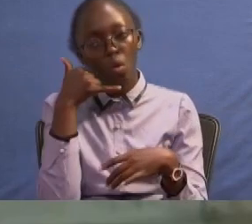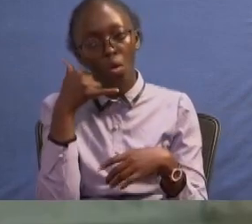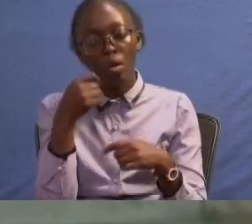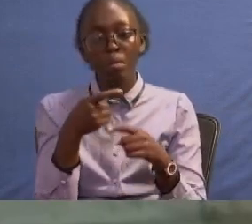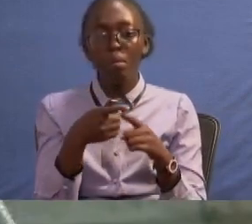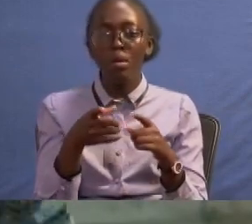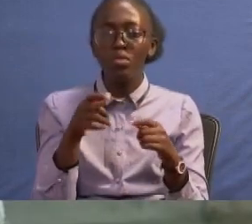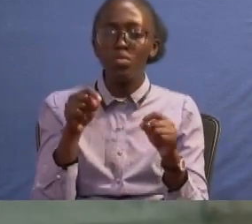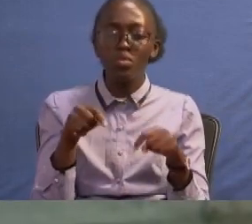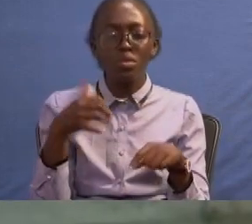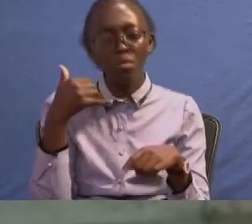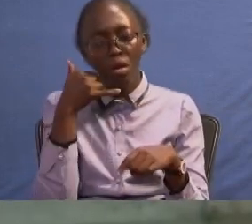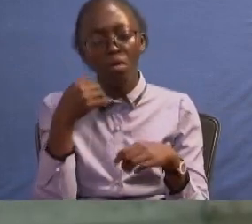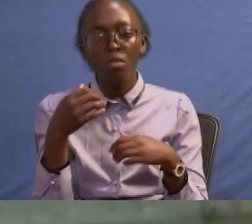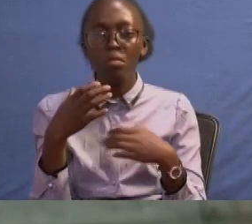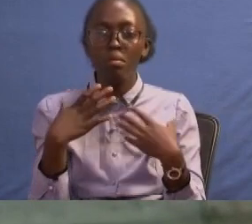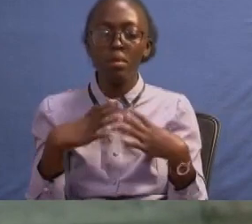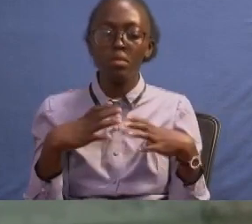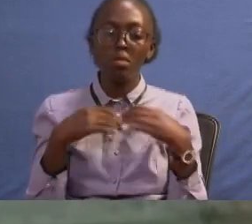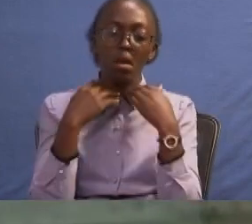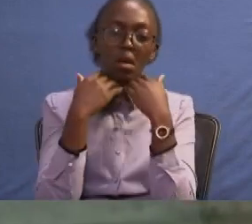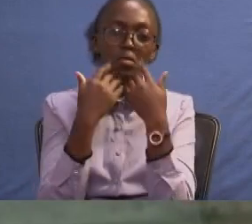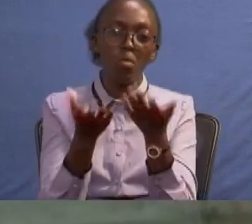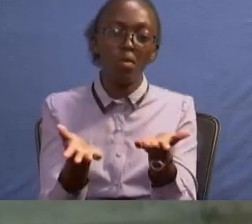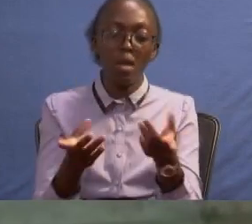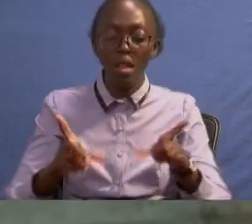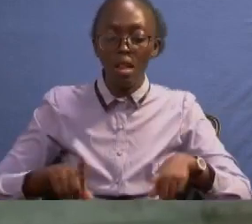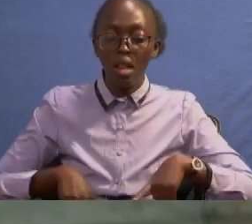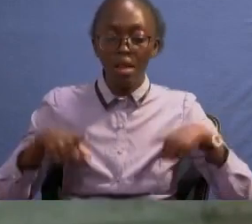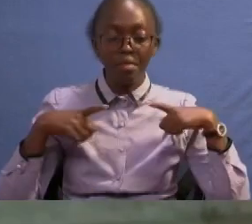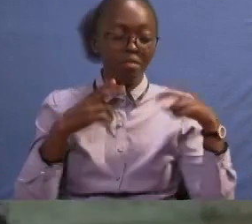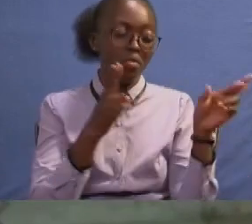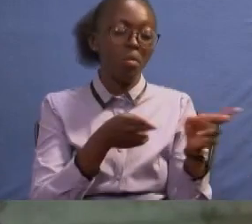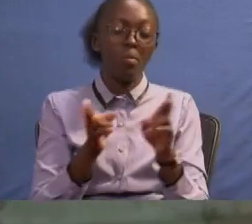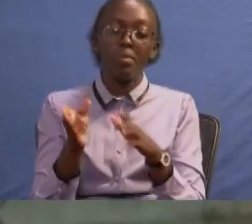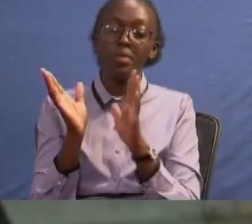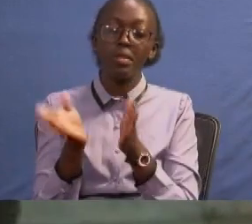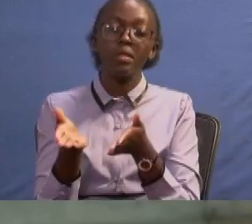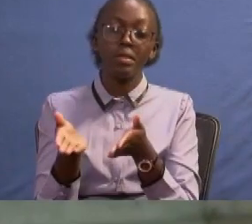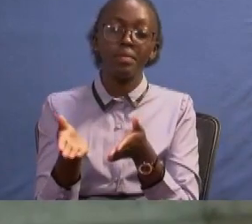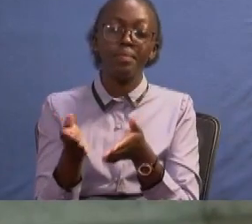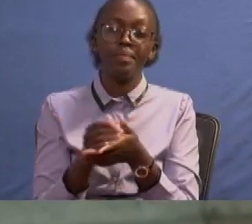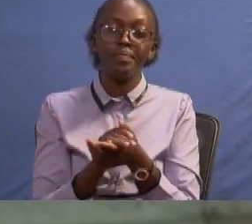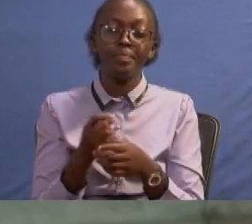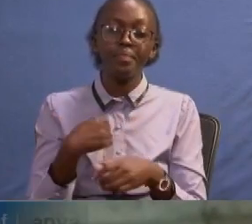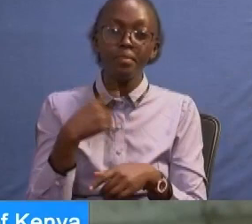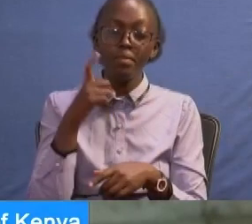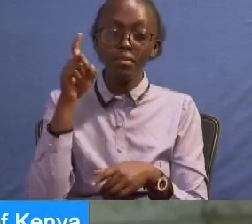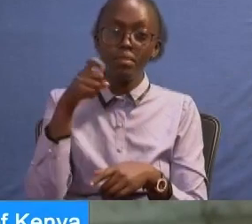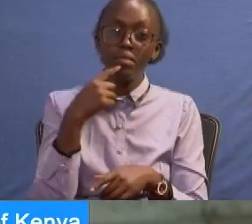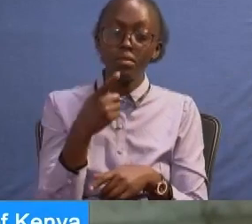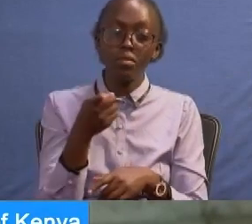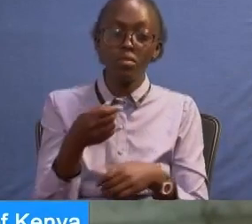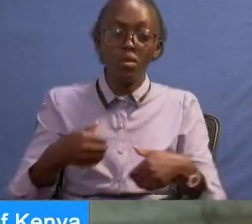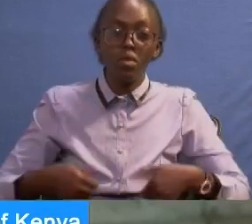you found they are not there. And this is how life is. I must tell you, young people, as you stay in